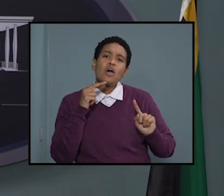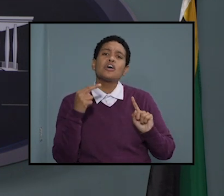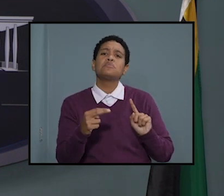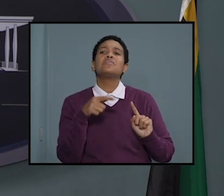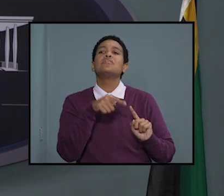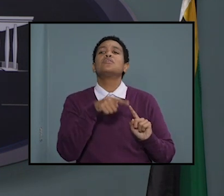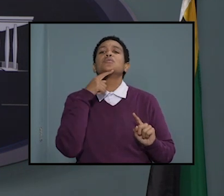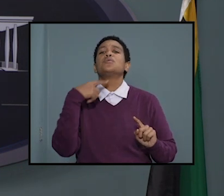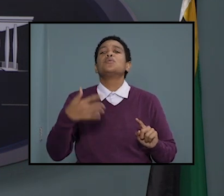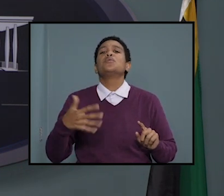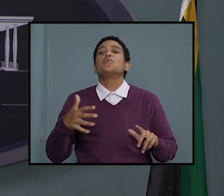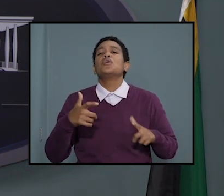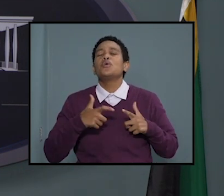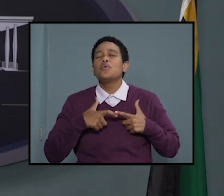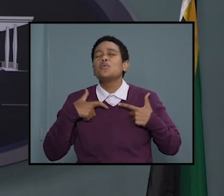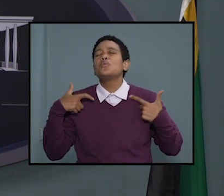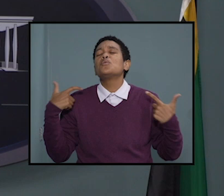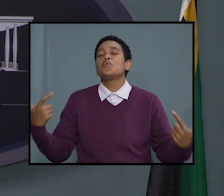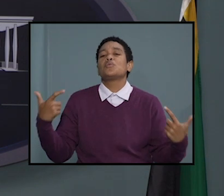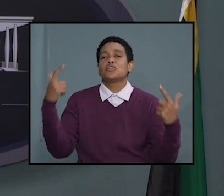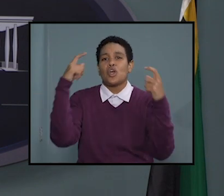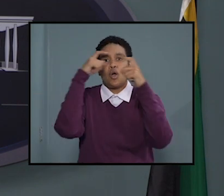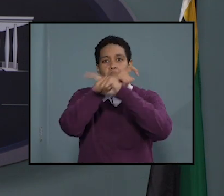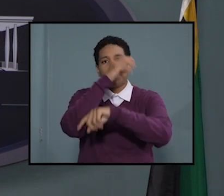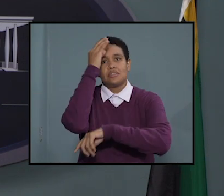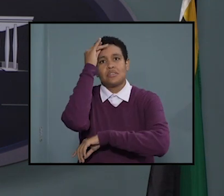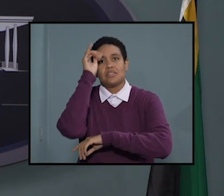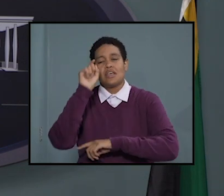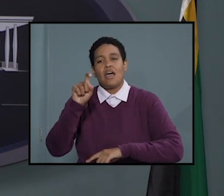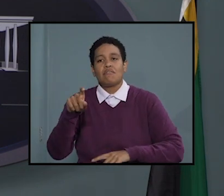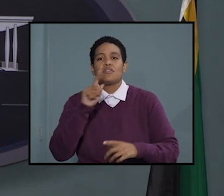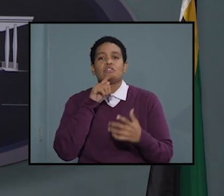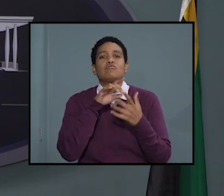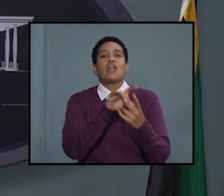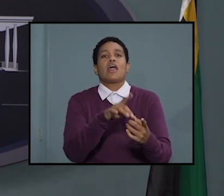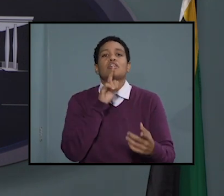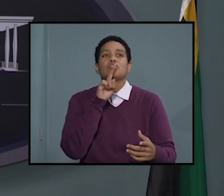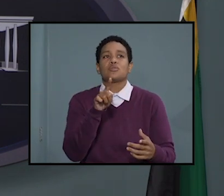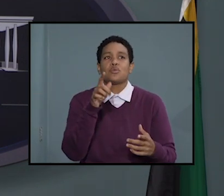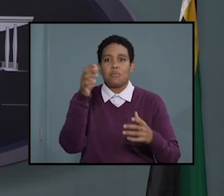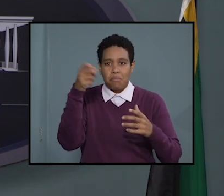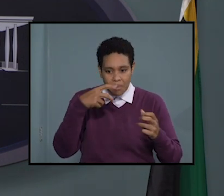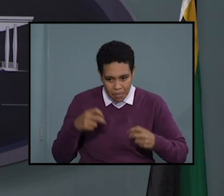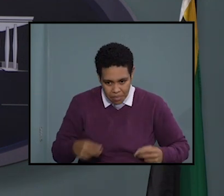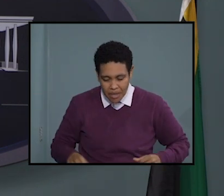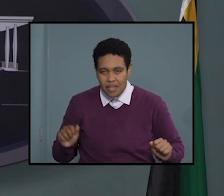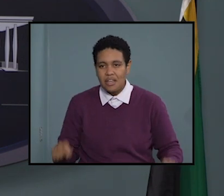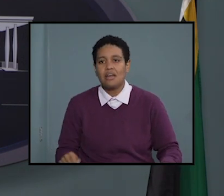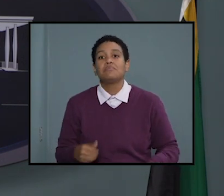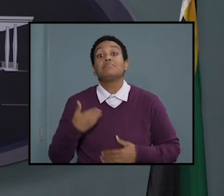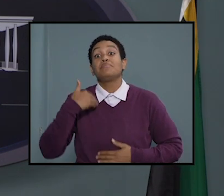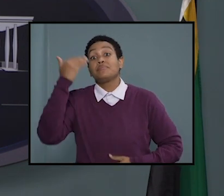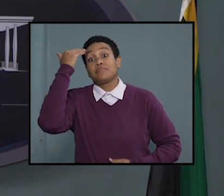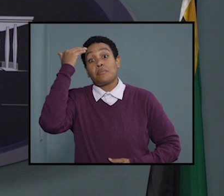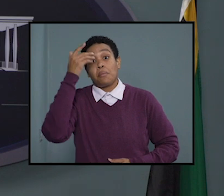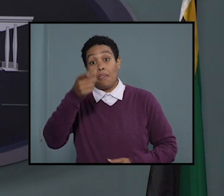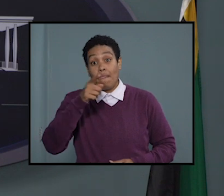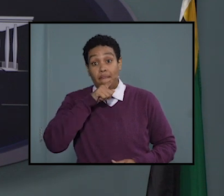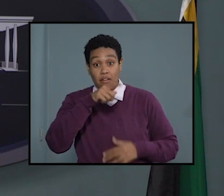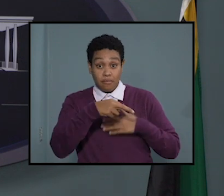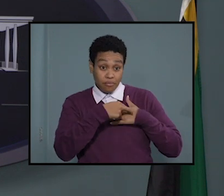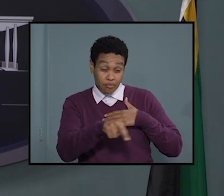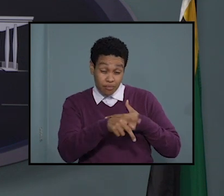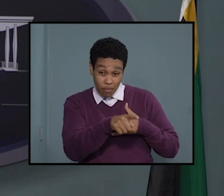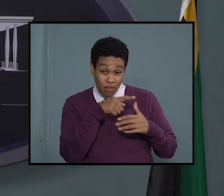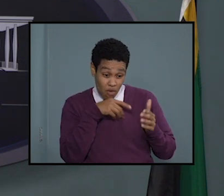a hugely complex matter to consider in terms of repatriation. I know that there are